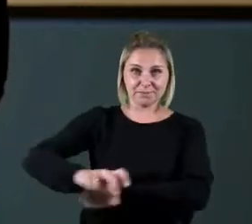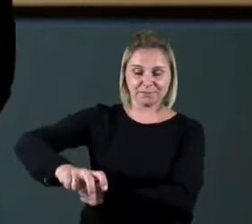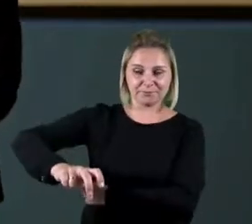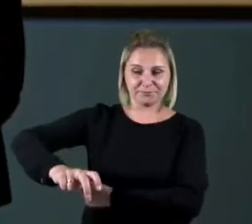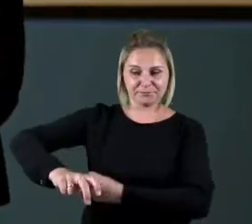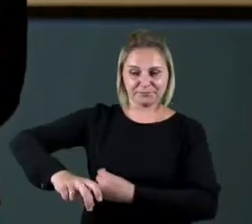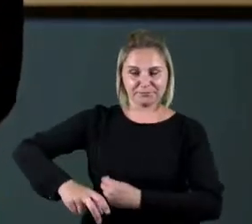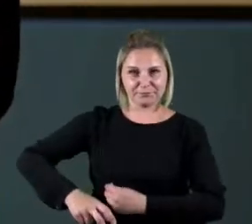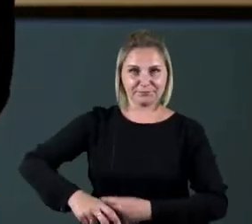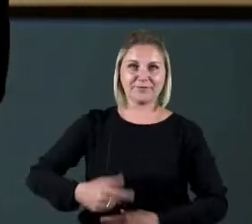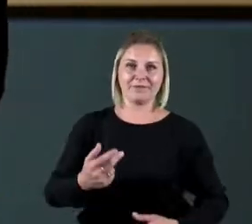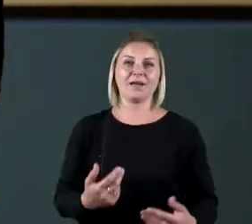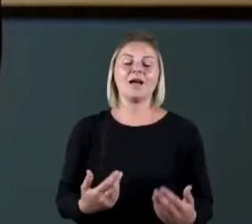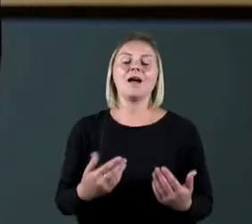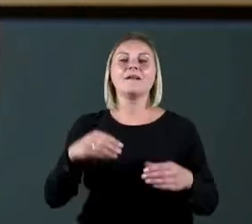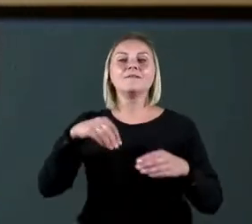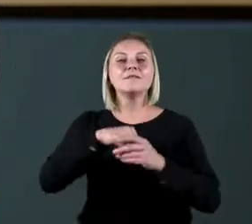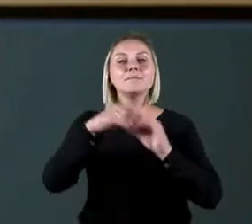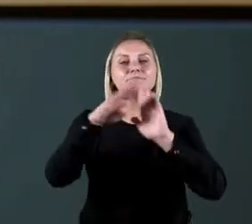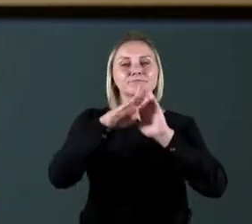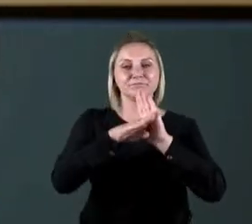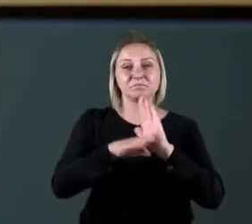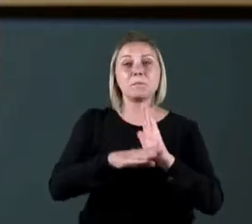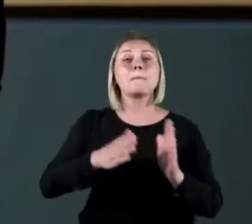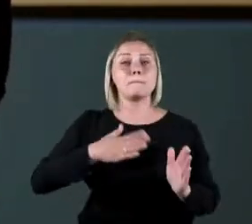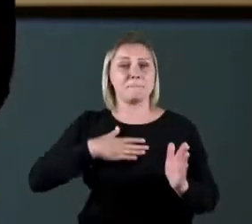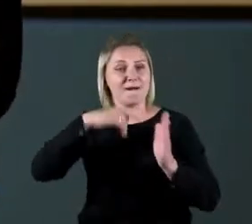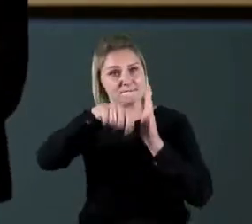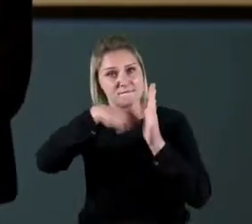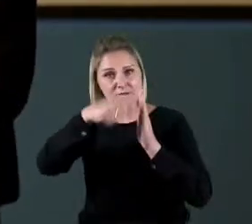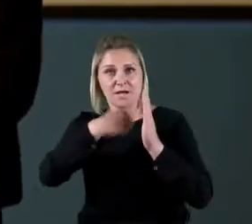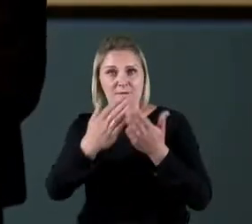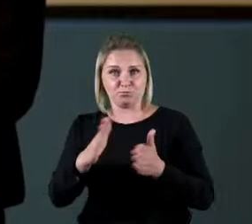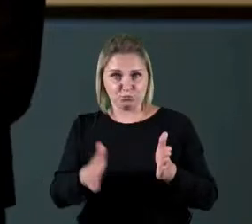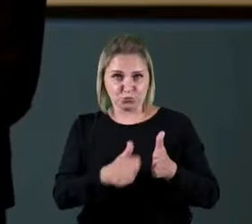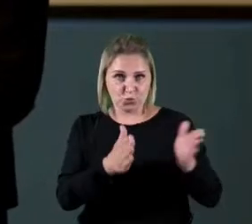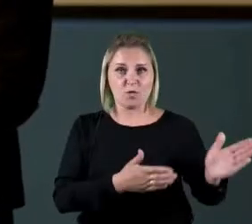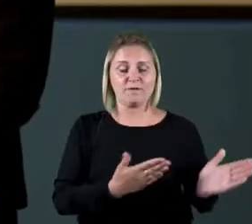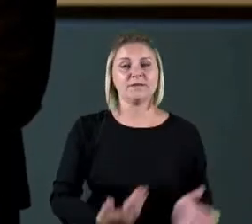with, I think we have a video prepared. So.